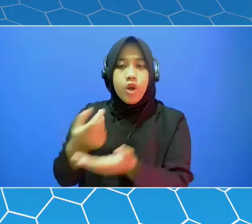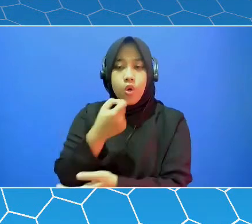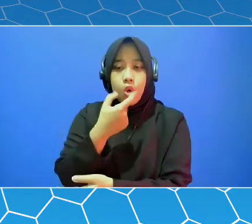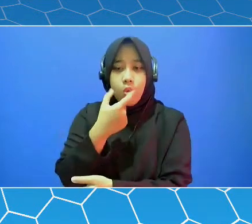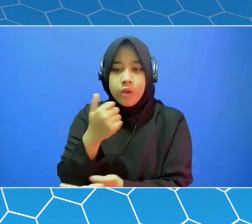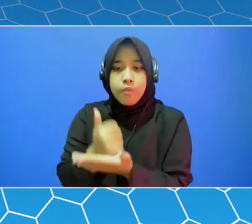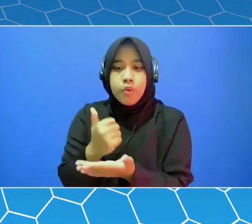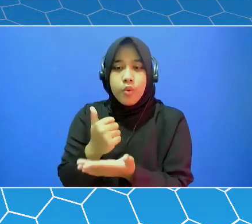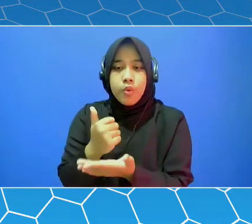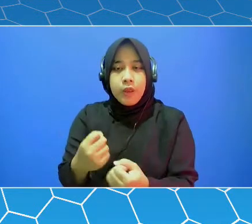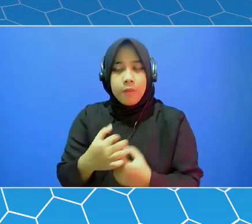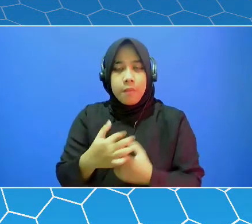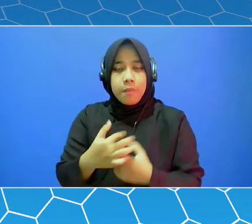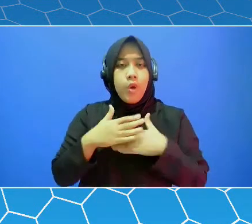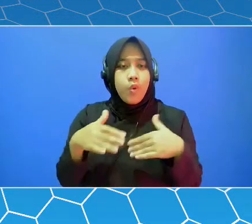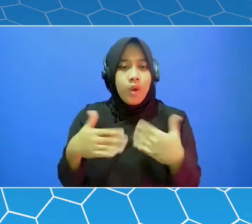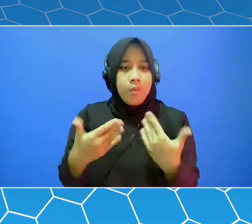Slide.